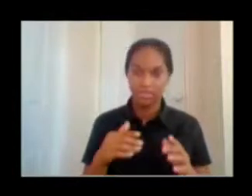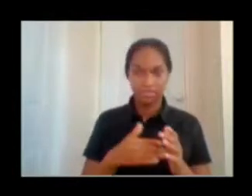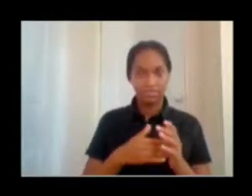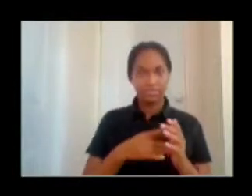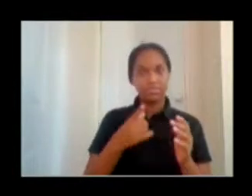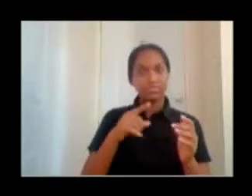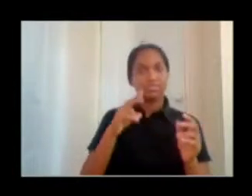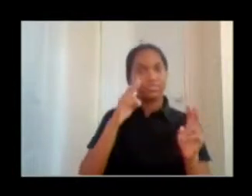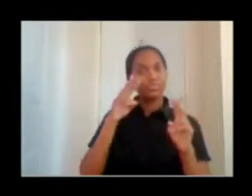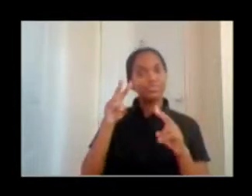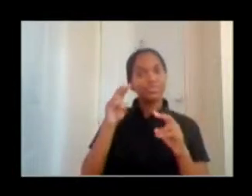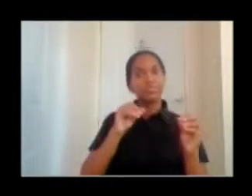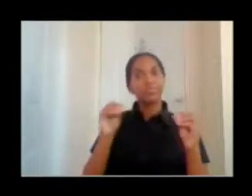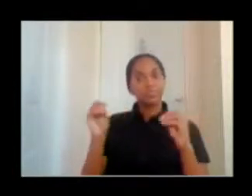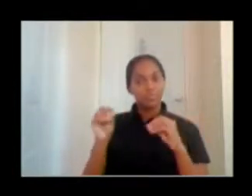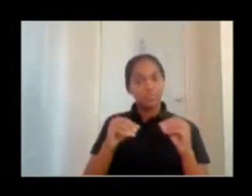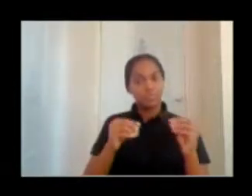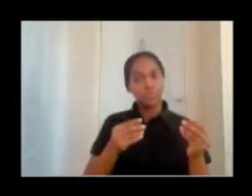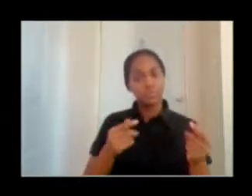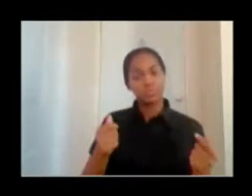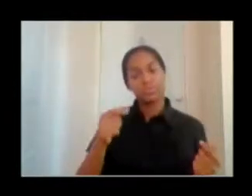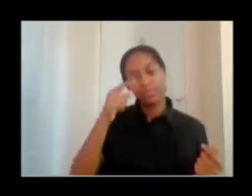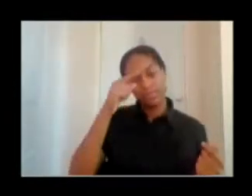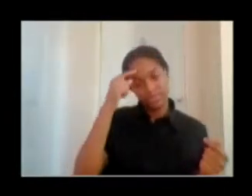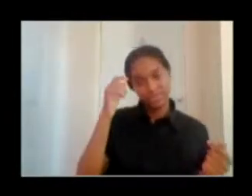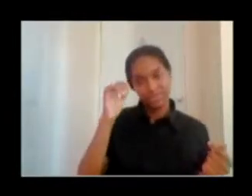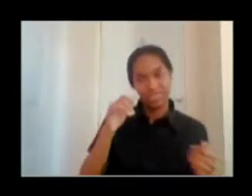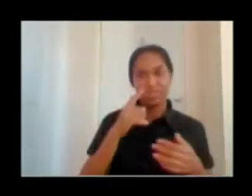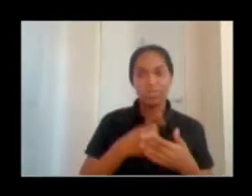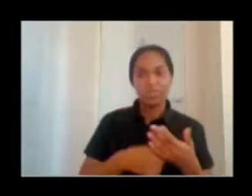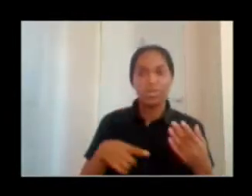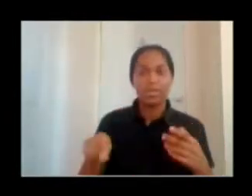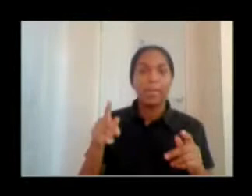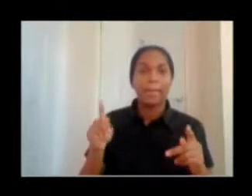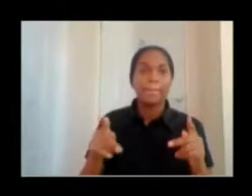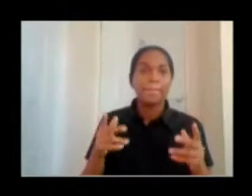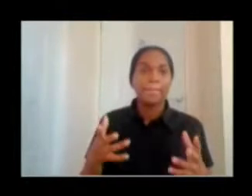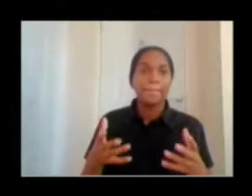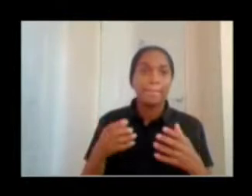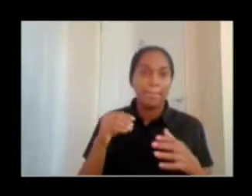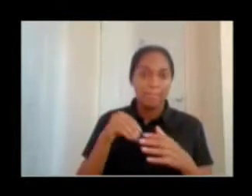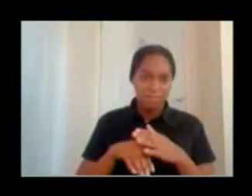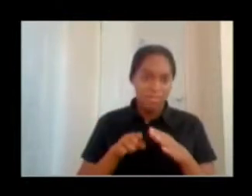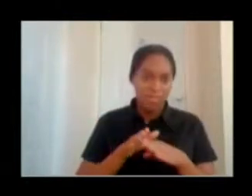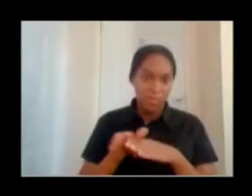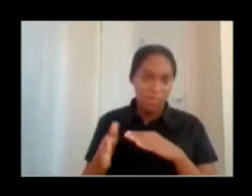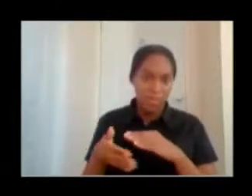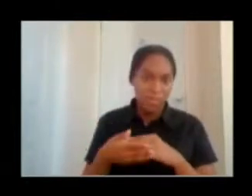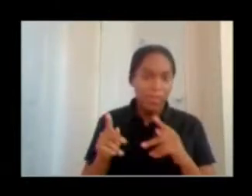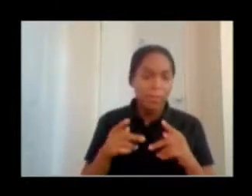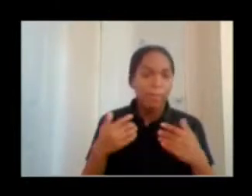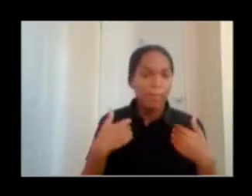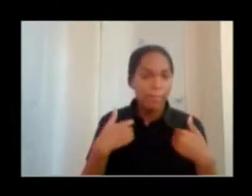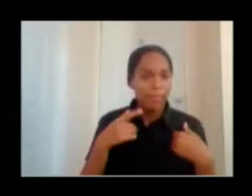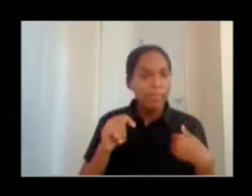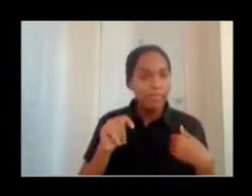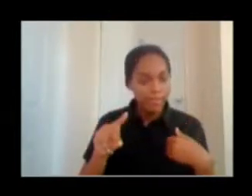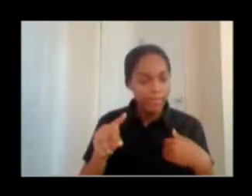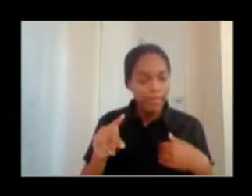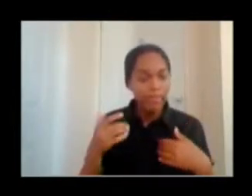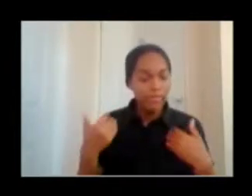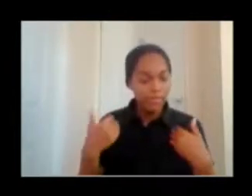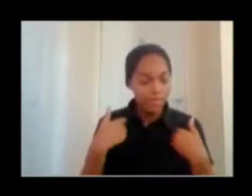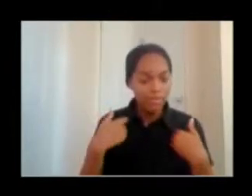at the mobile solution because that's what the people use. In Jamaica, people have television sets. And they